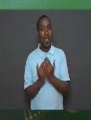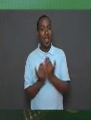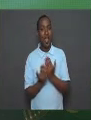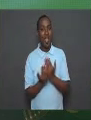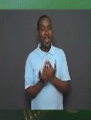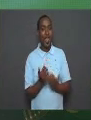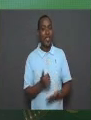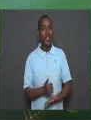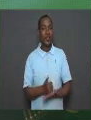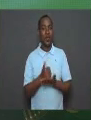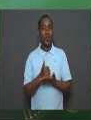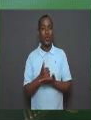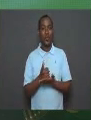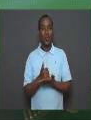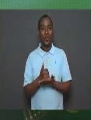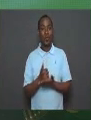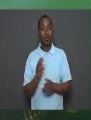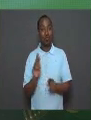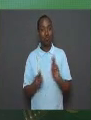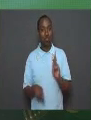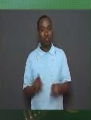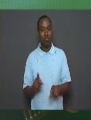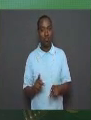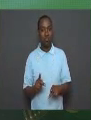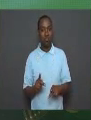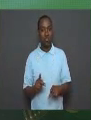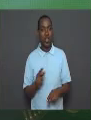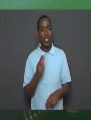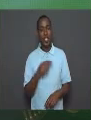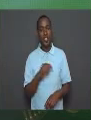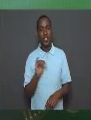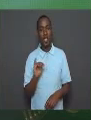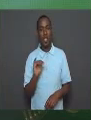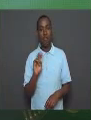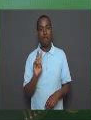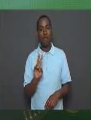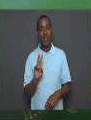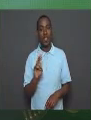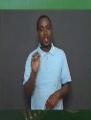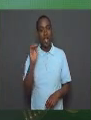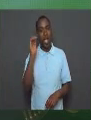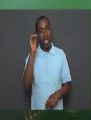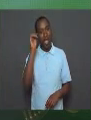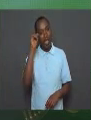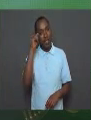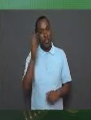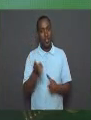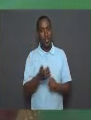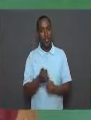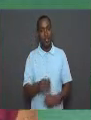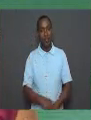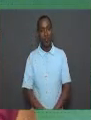and support for people who are suffering from HIV and AIDS.